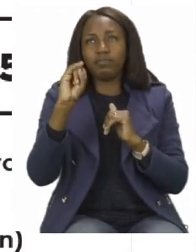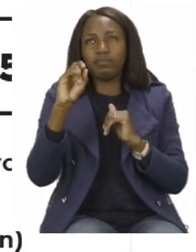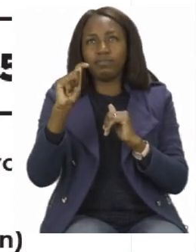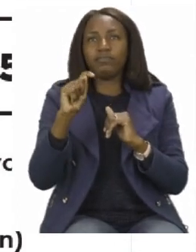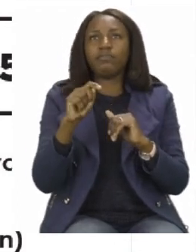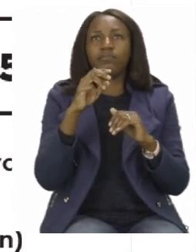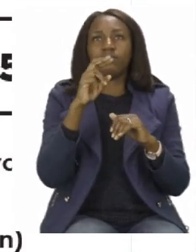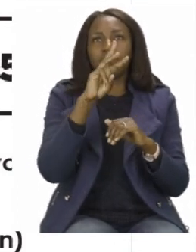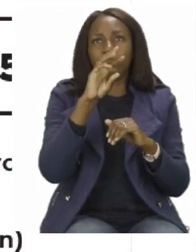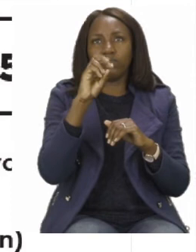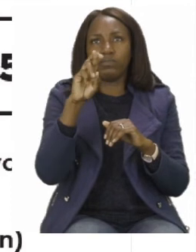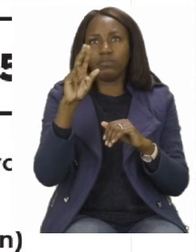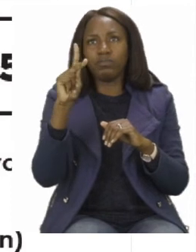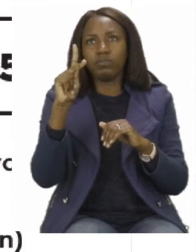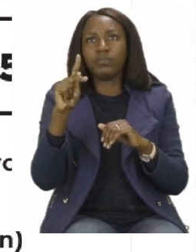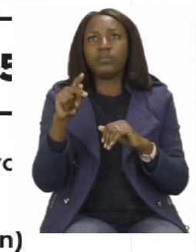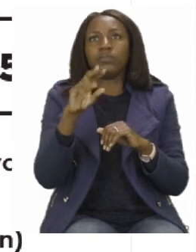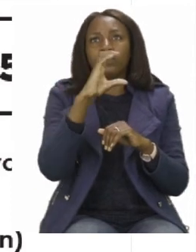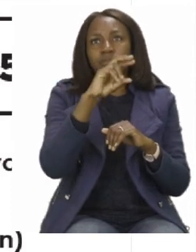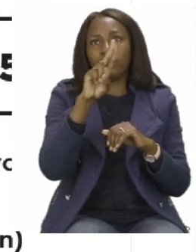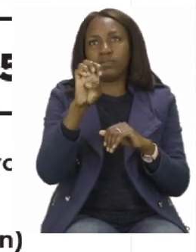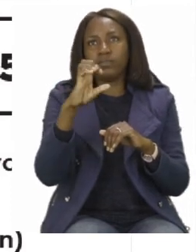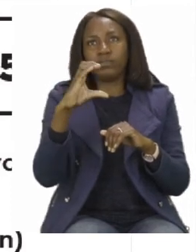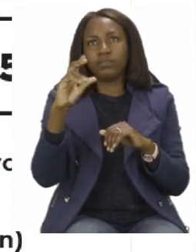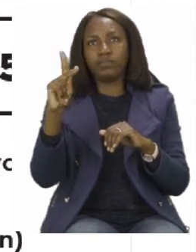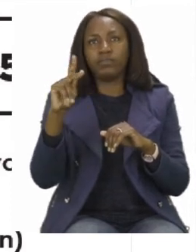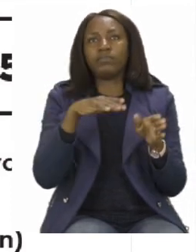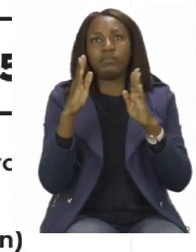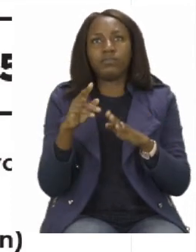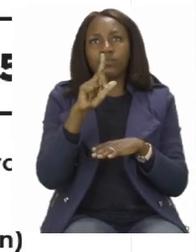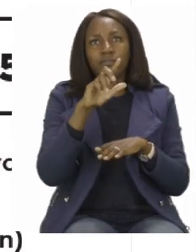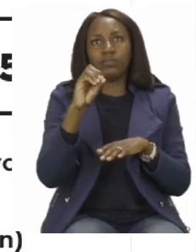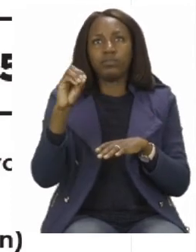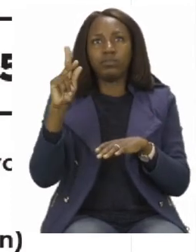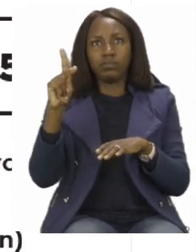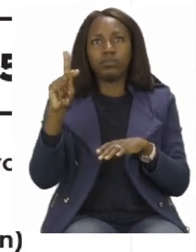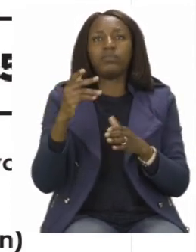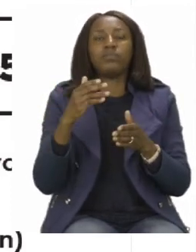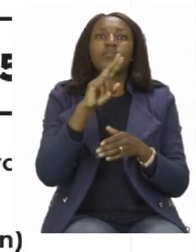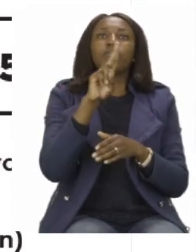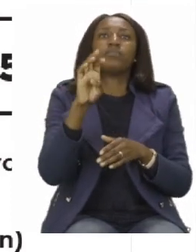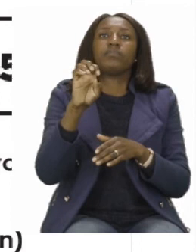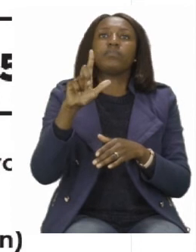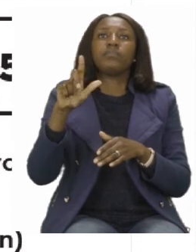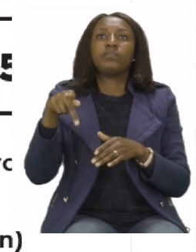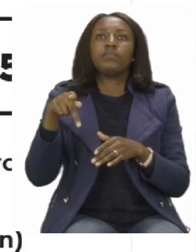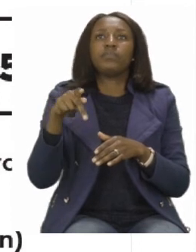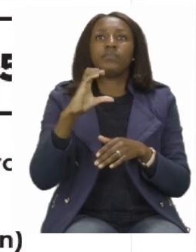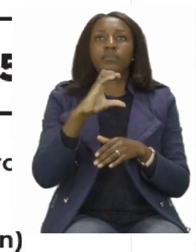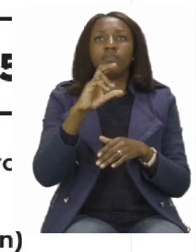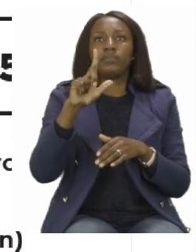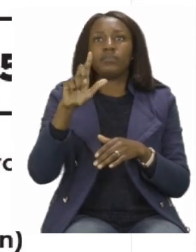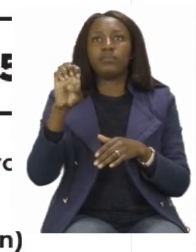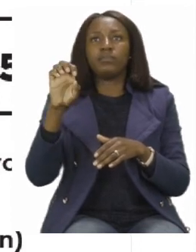check, look, help, and cleaned. Sorry,